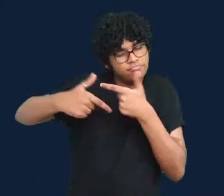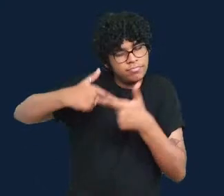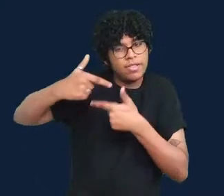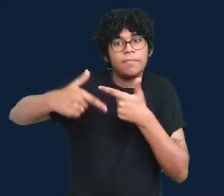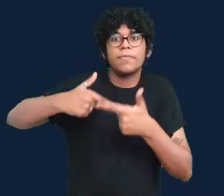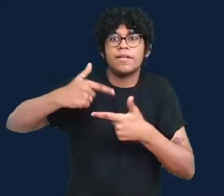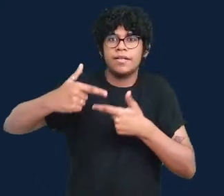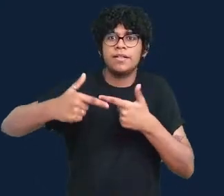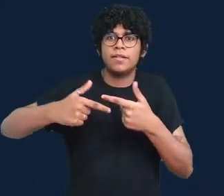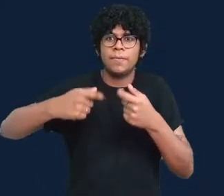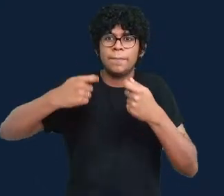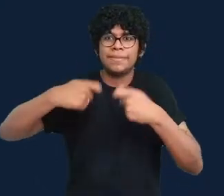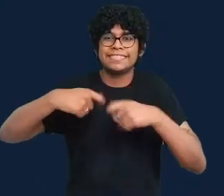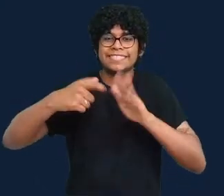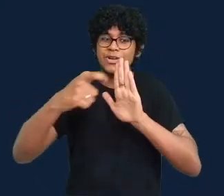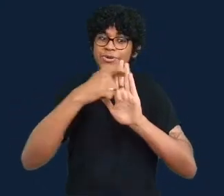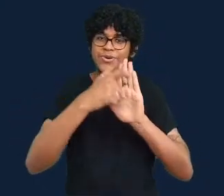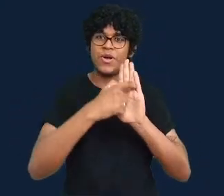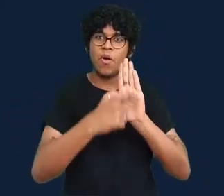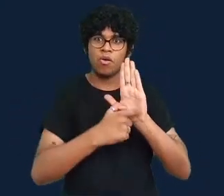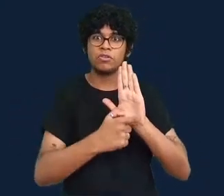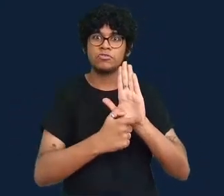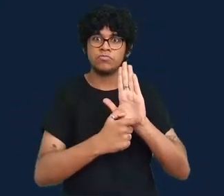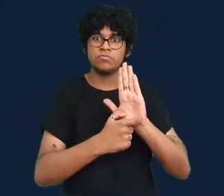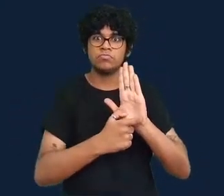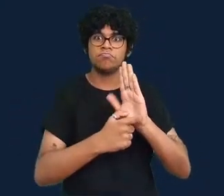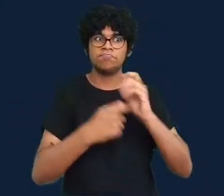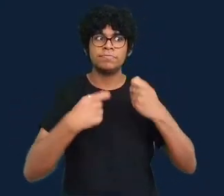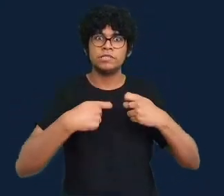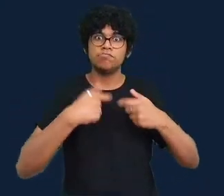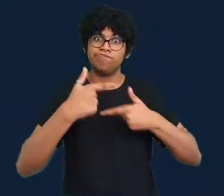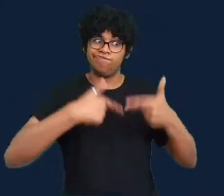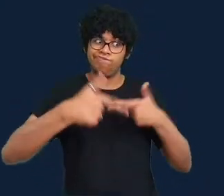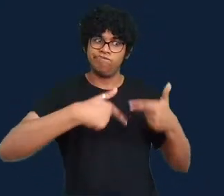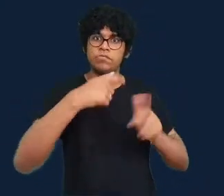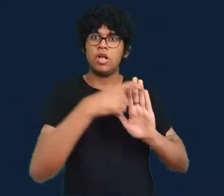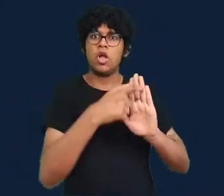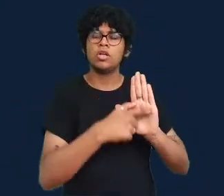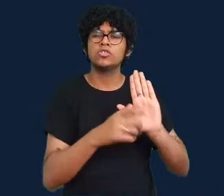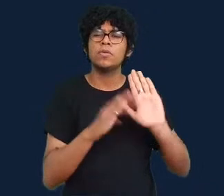skills, what creative skills are important, and how we can